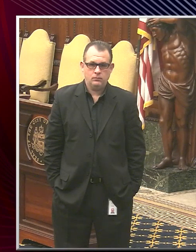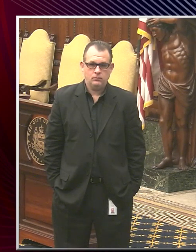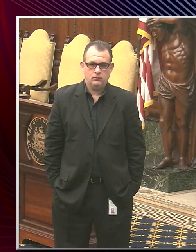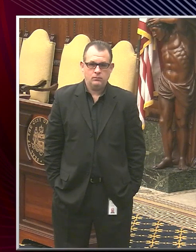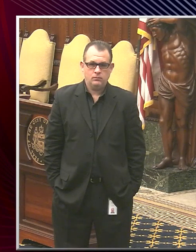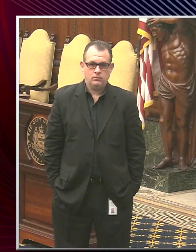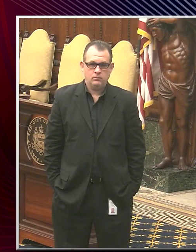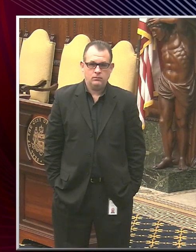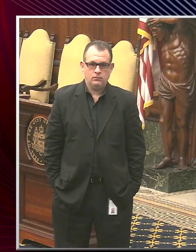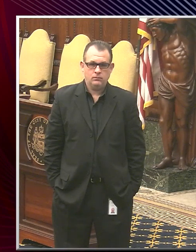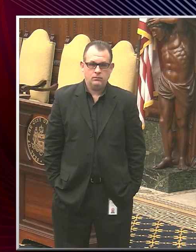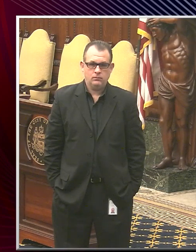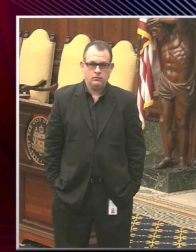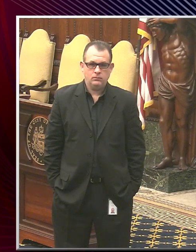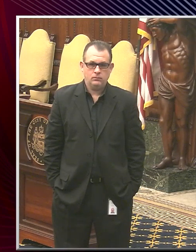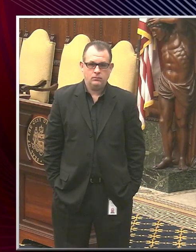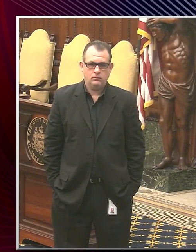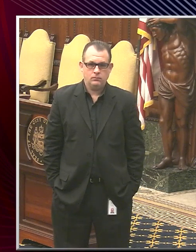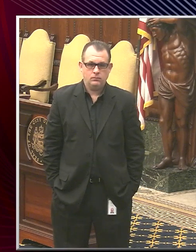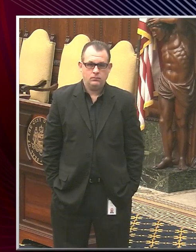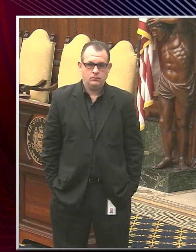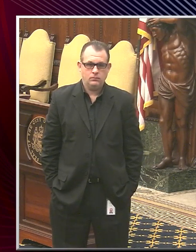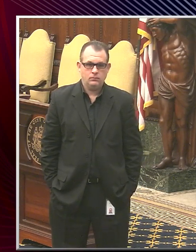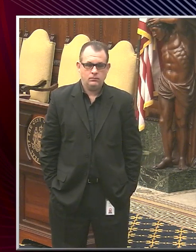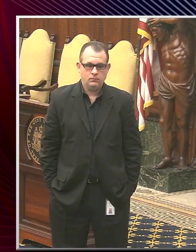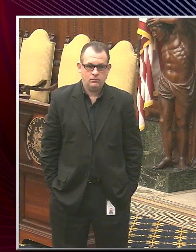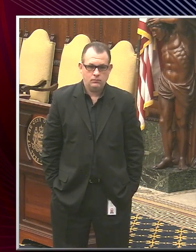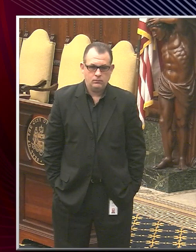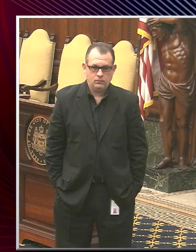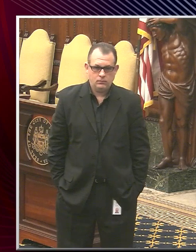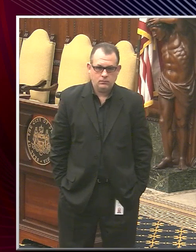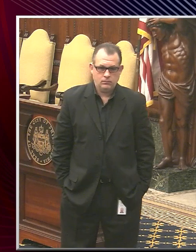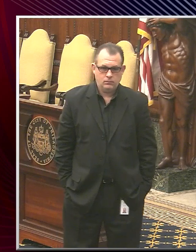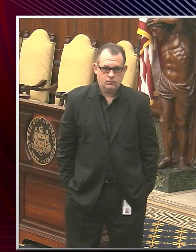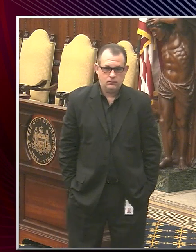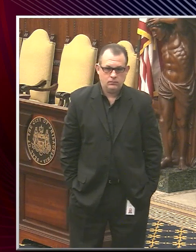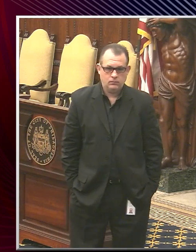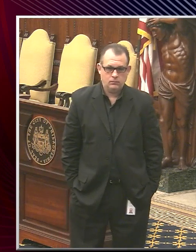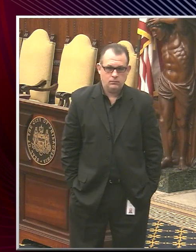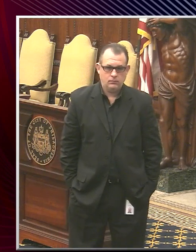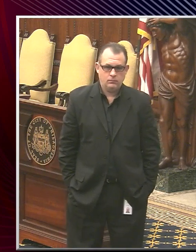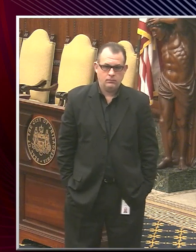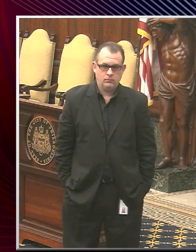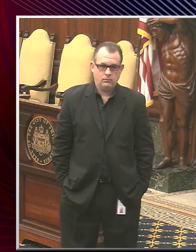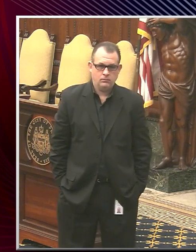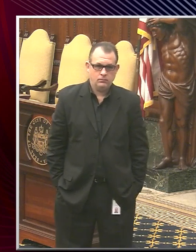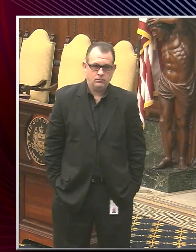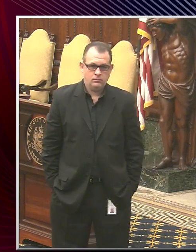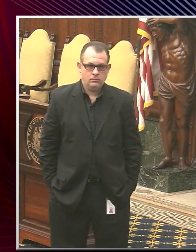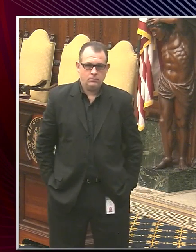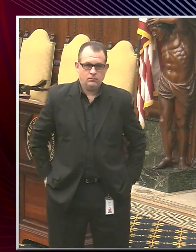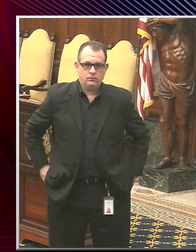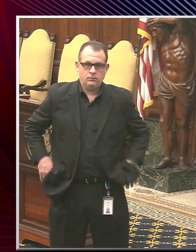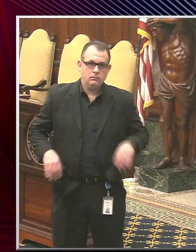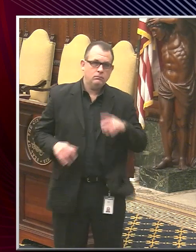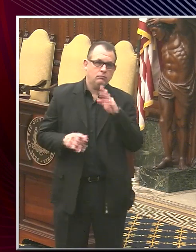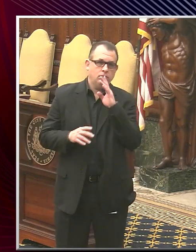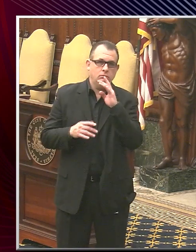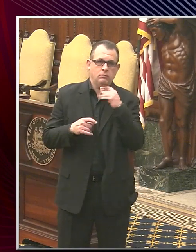más las personas de color. Y segundo, ¿qué está haciendo la ciudad para revertir esta cosa